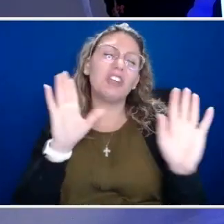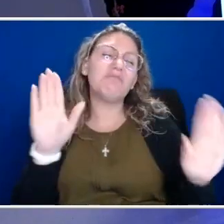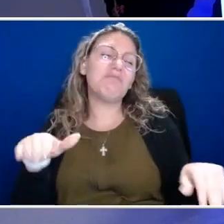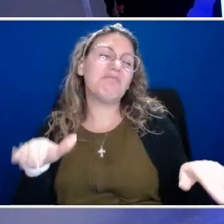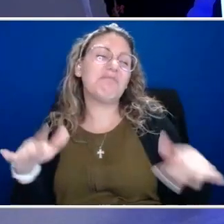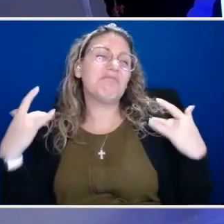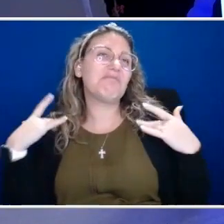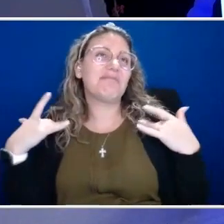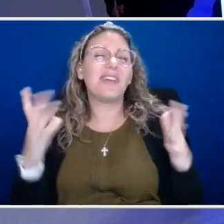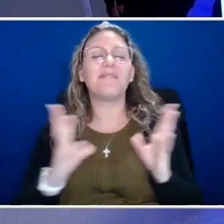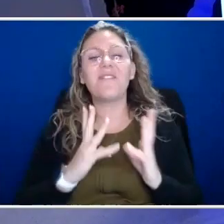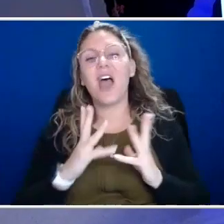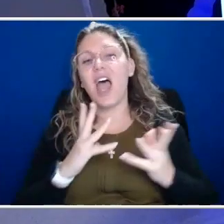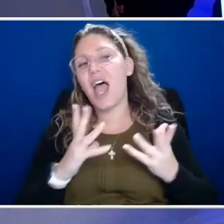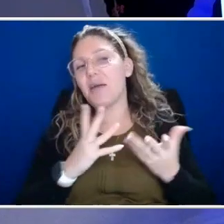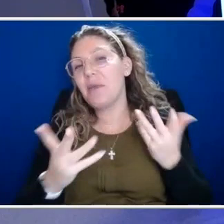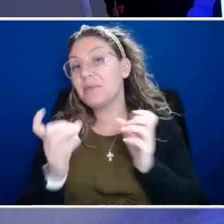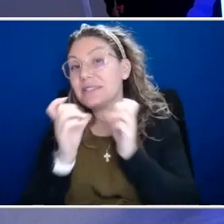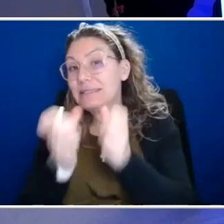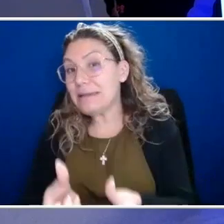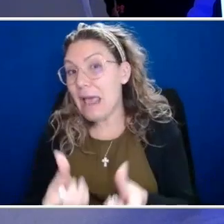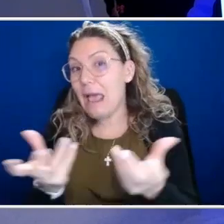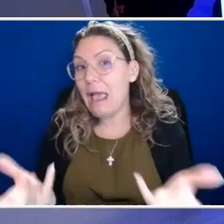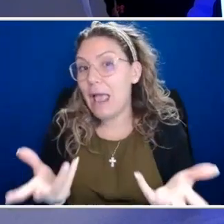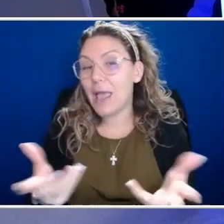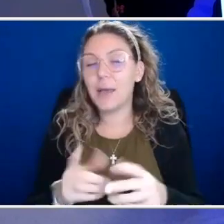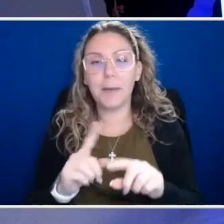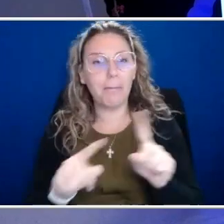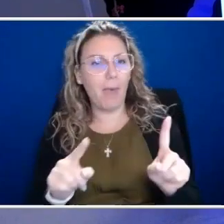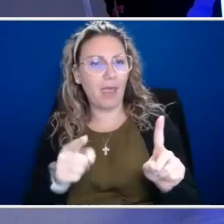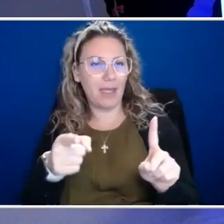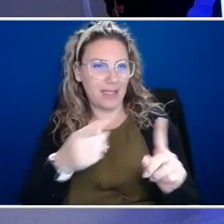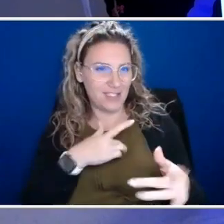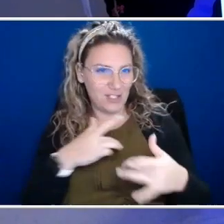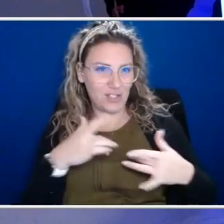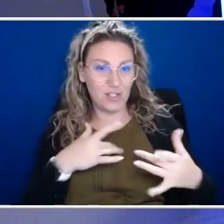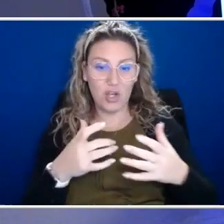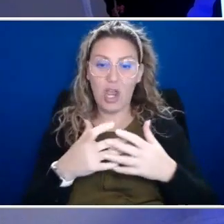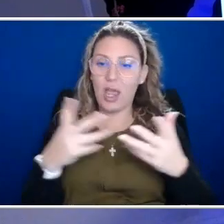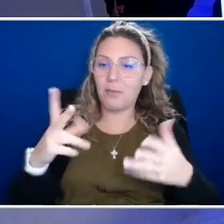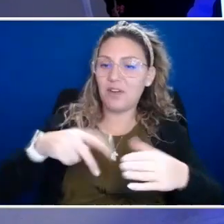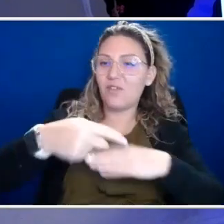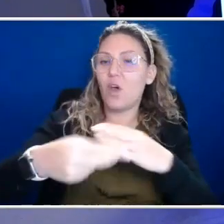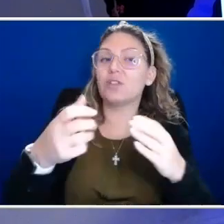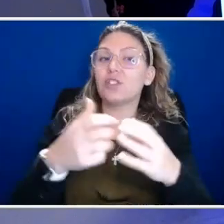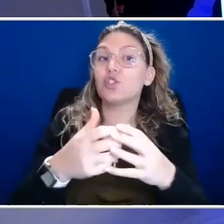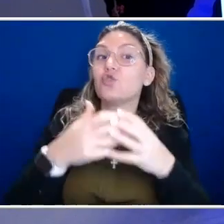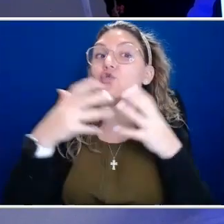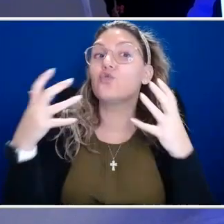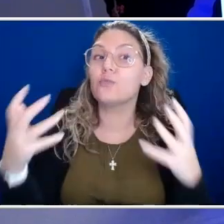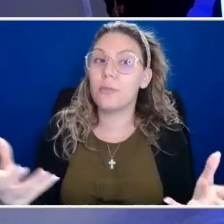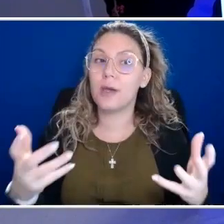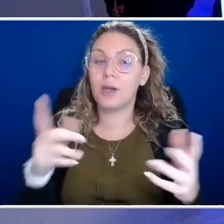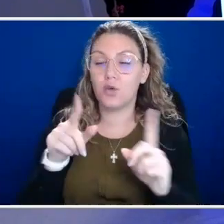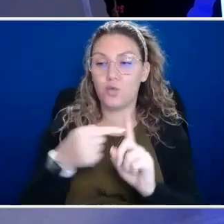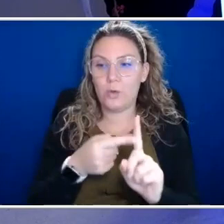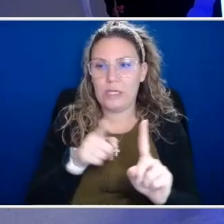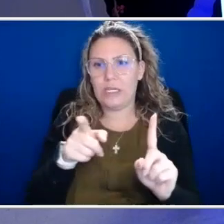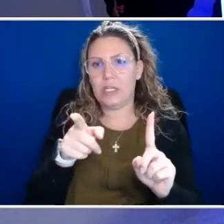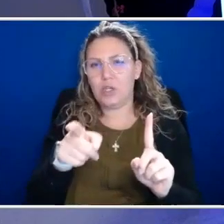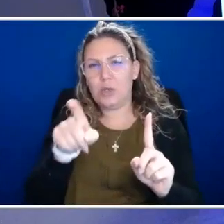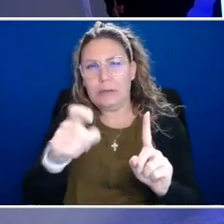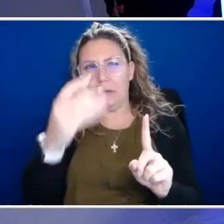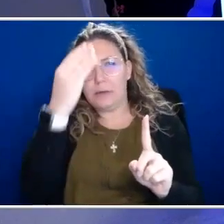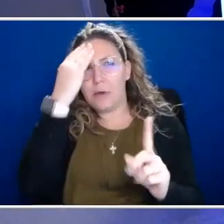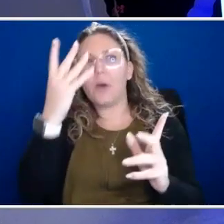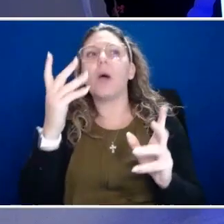denial, but he's concerned. How many falls is too many? When should you know that it's time to